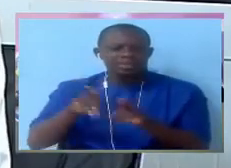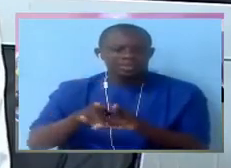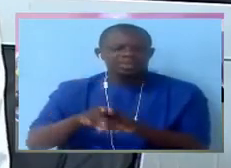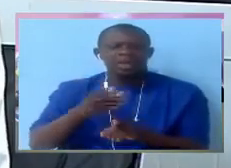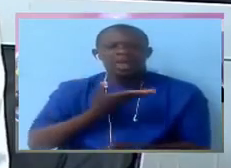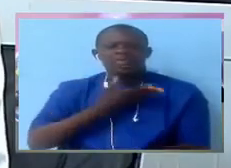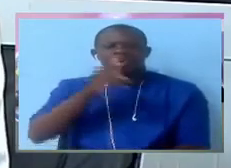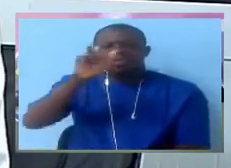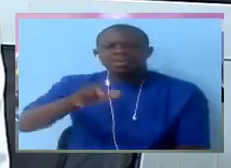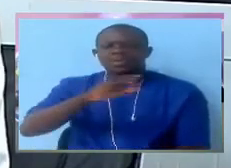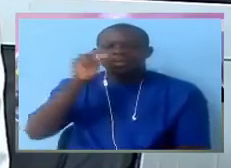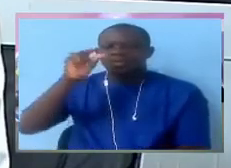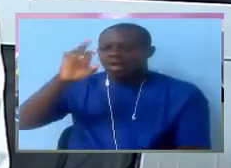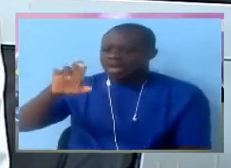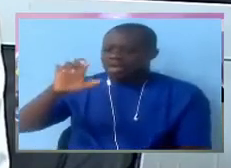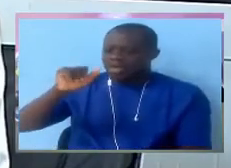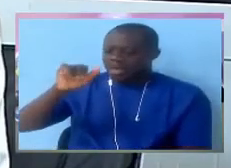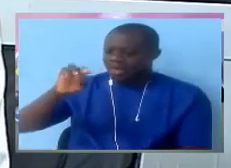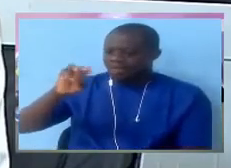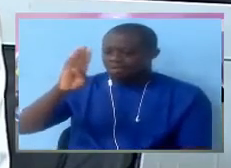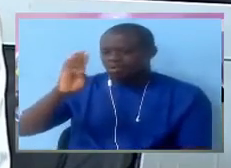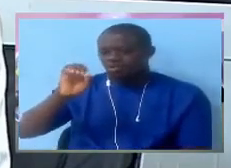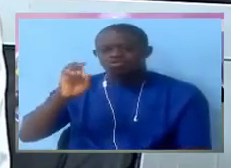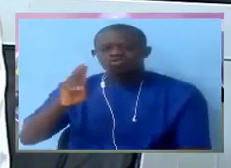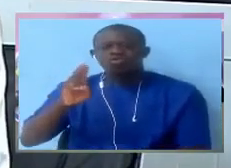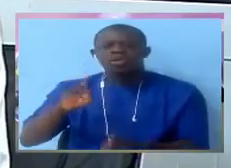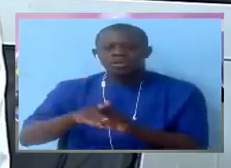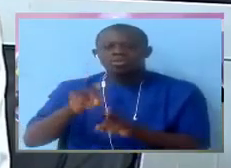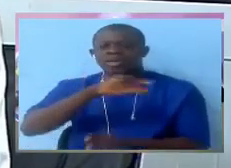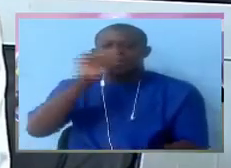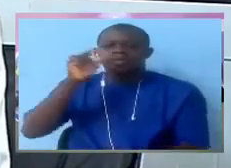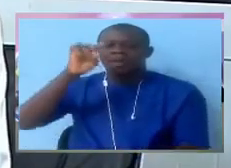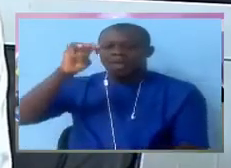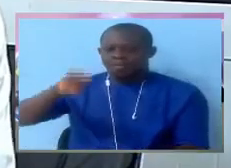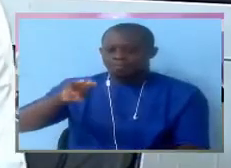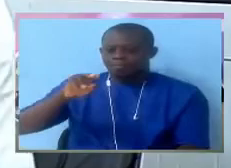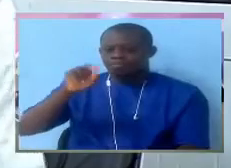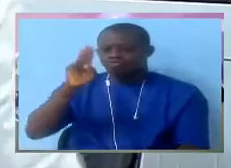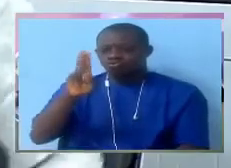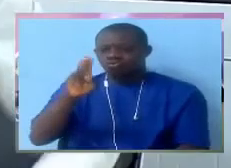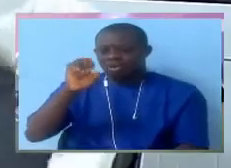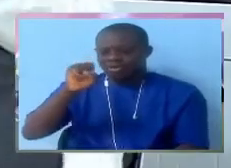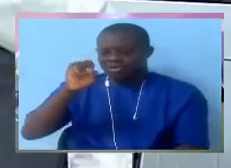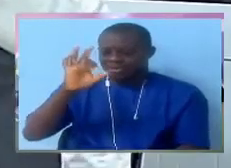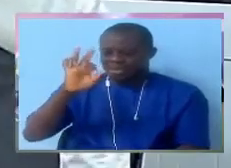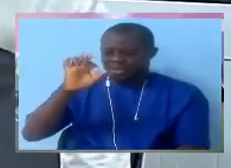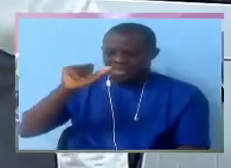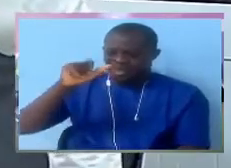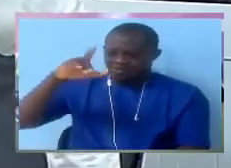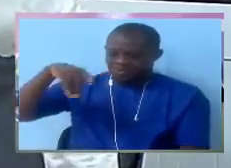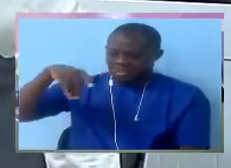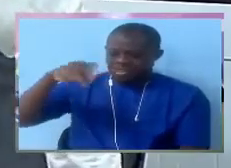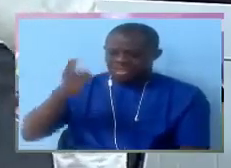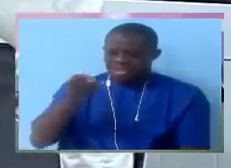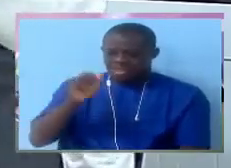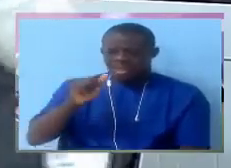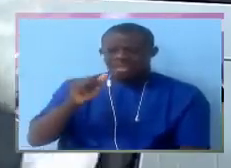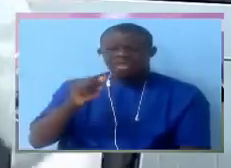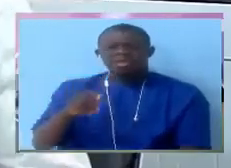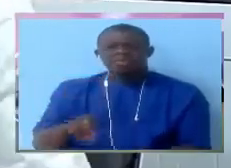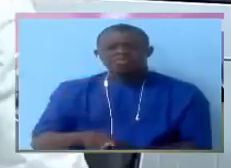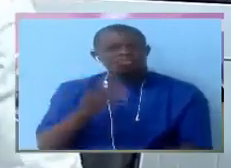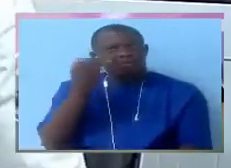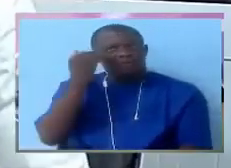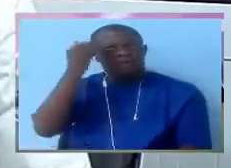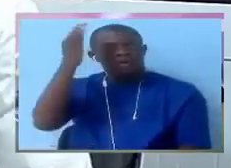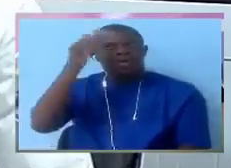Rambo was my class la. Rambo was my Rambo, class. Rambo Mustafa Sani. No Rambo. Which one? Boy,